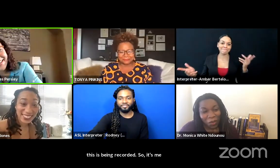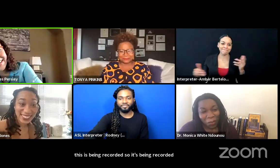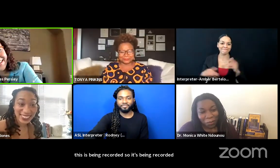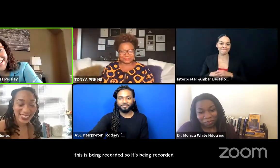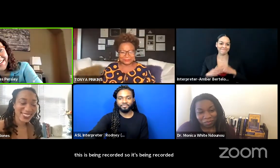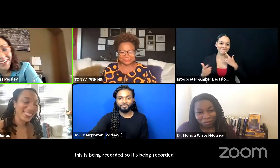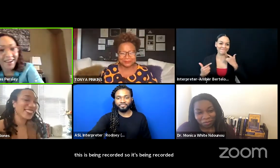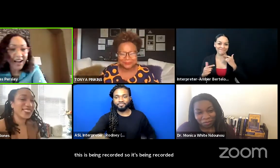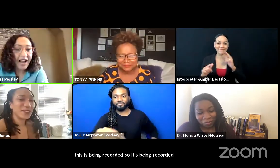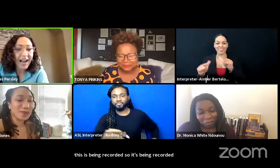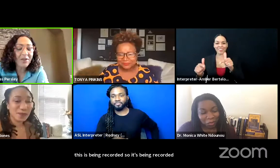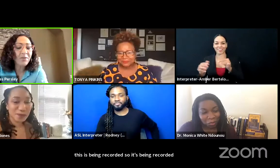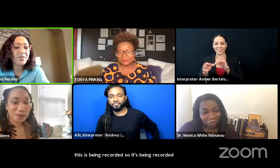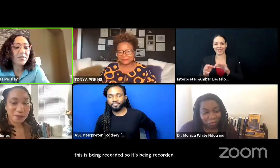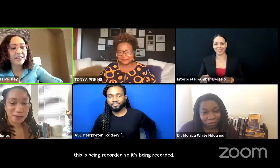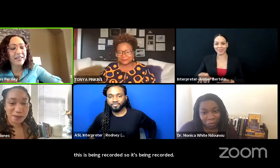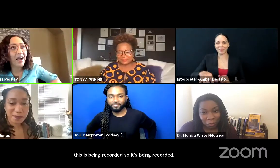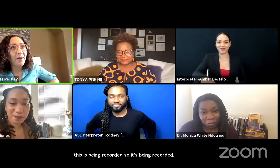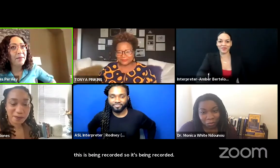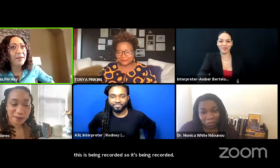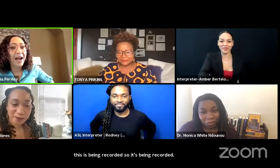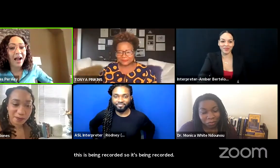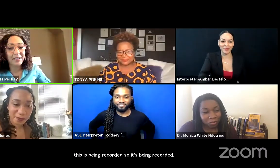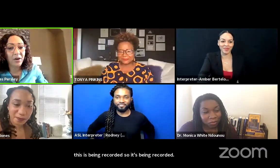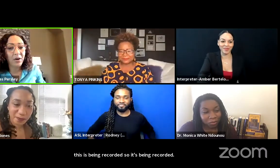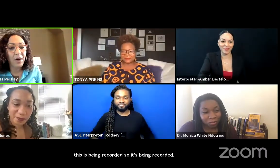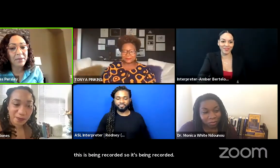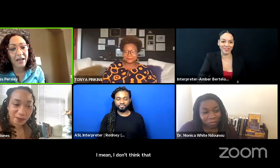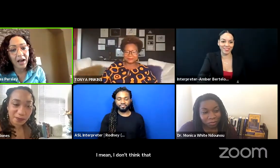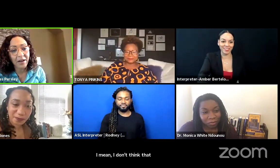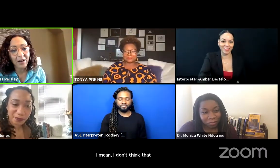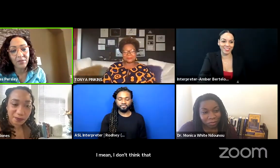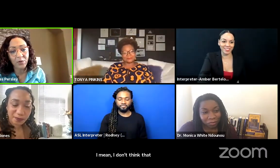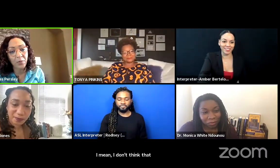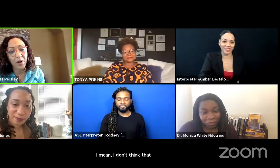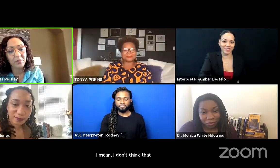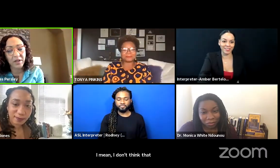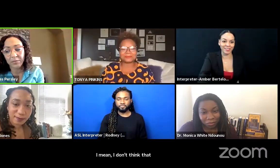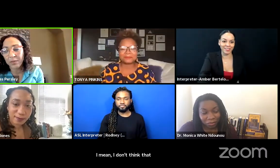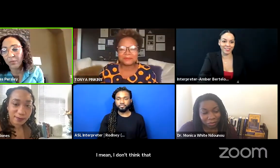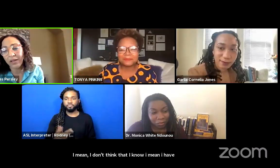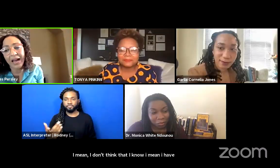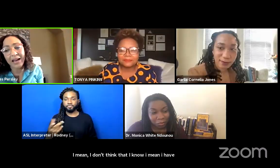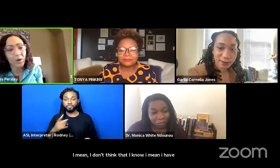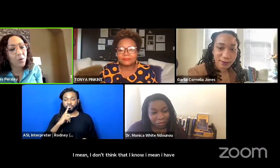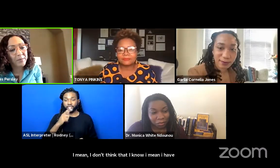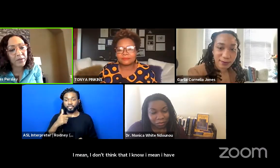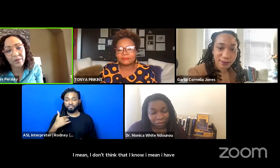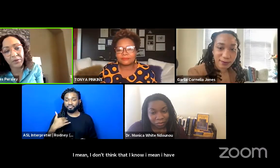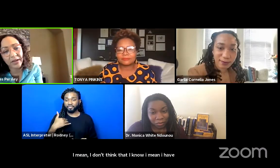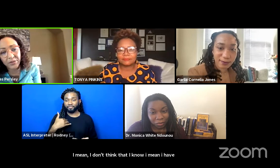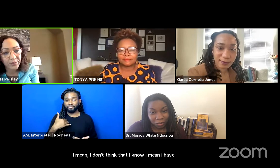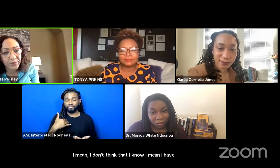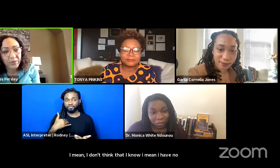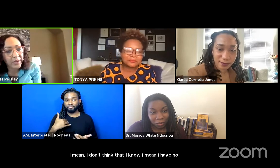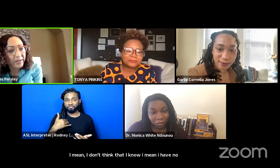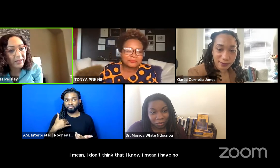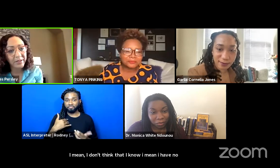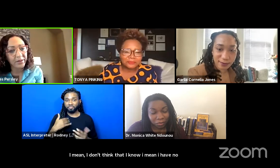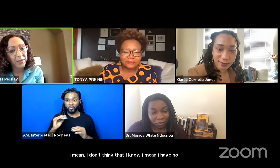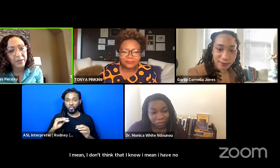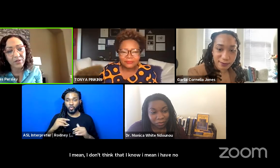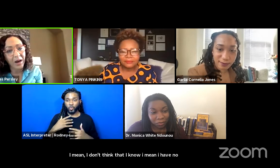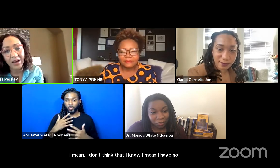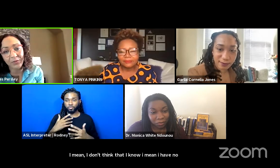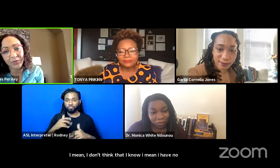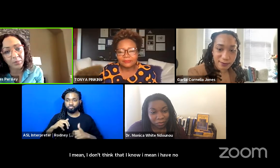I mean, I don't think that, I have no problem telling people, like, I know I'm good at what I do. And, you